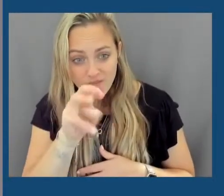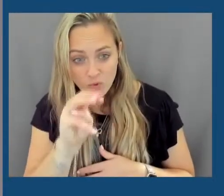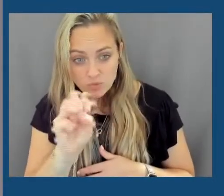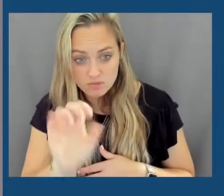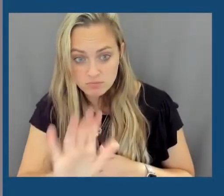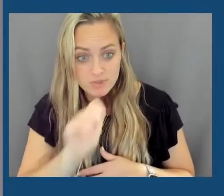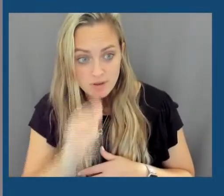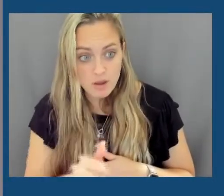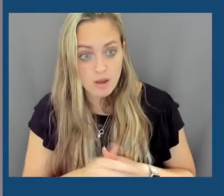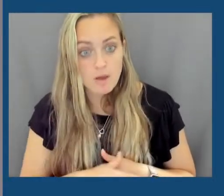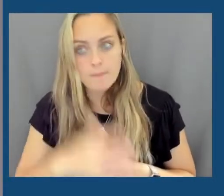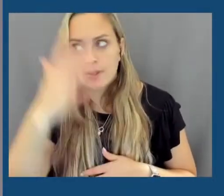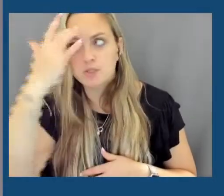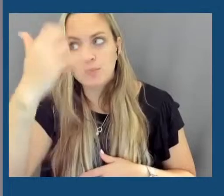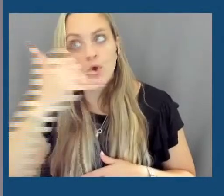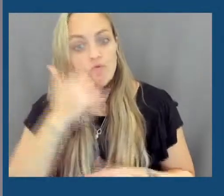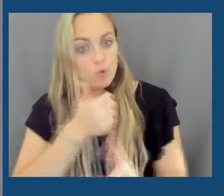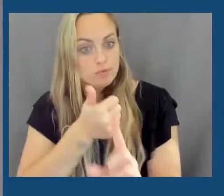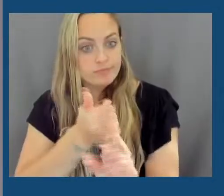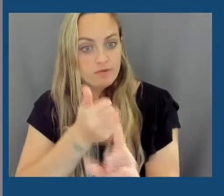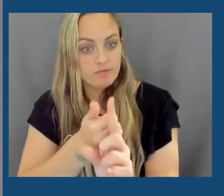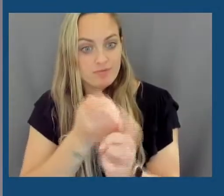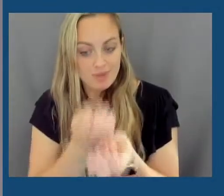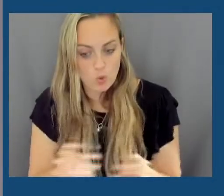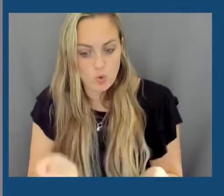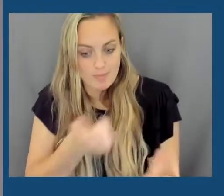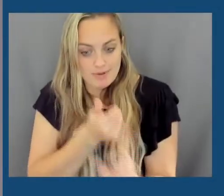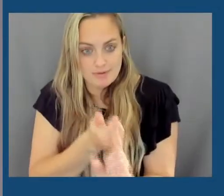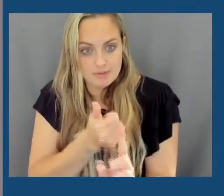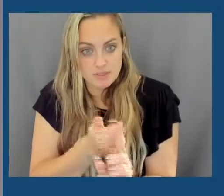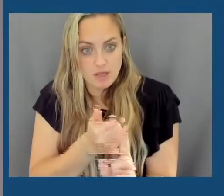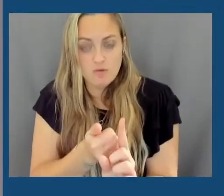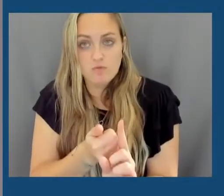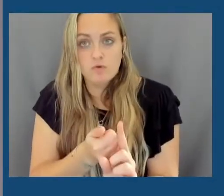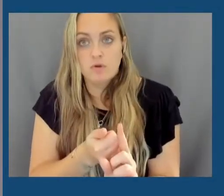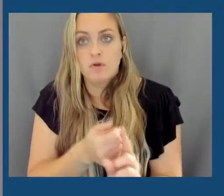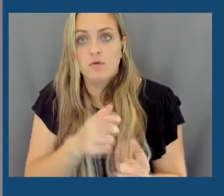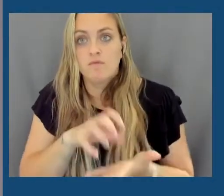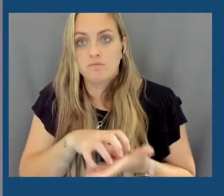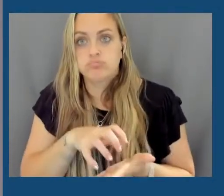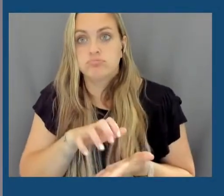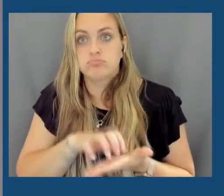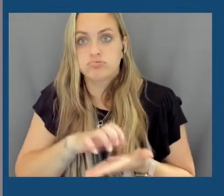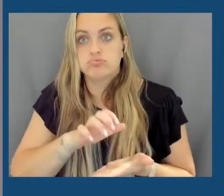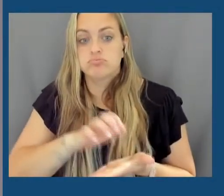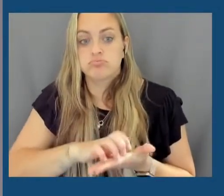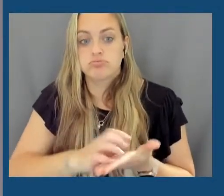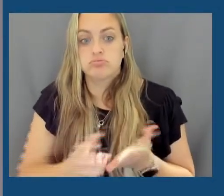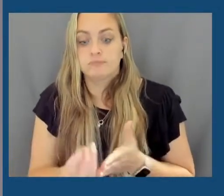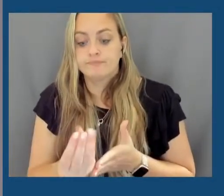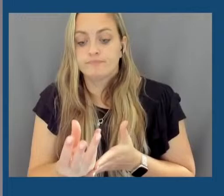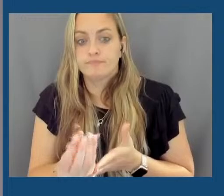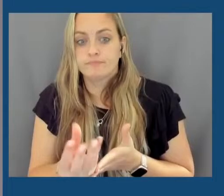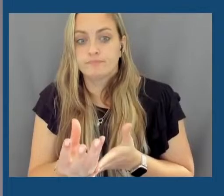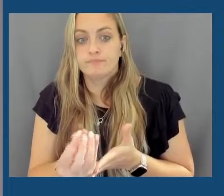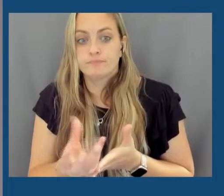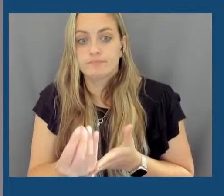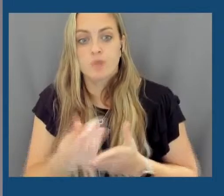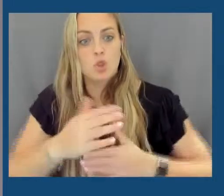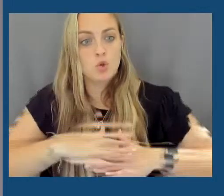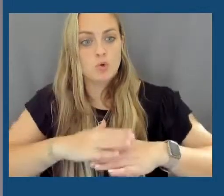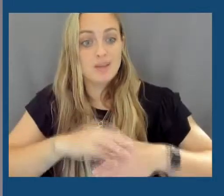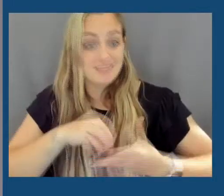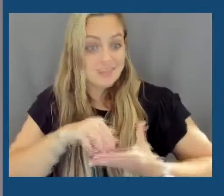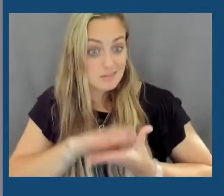the smartphone itself, always buzzing in our kids' pockets, lighting up on their desk. Even in